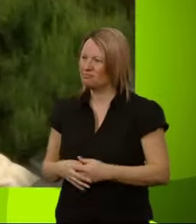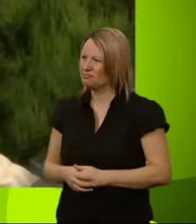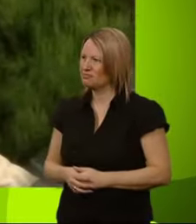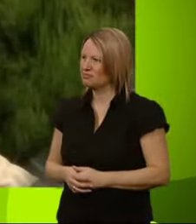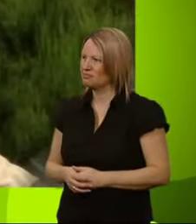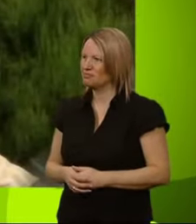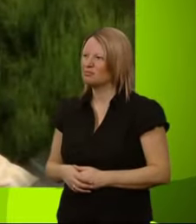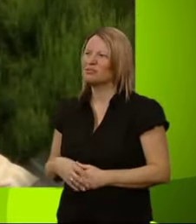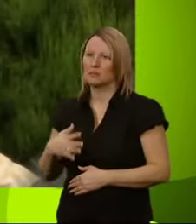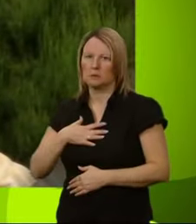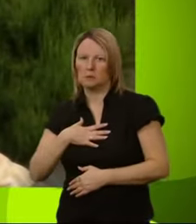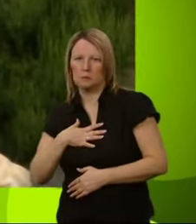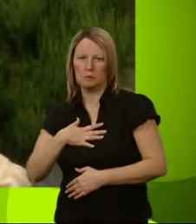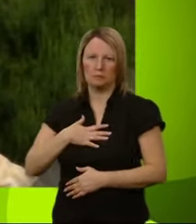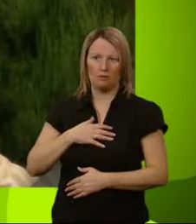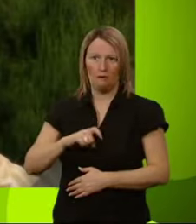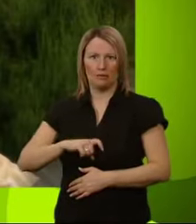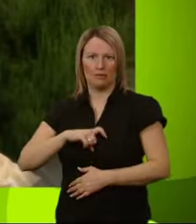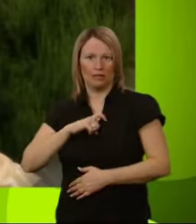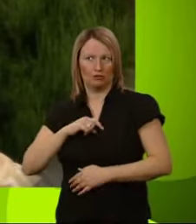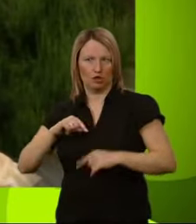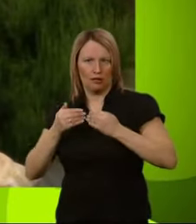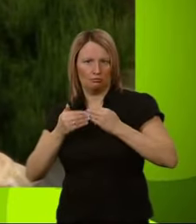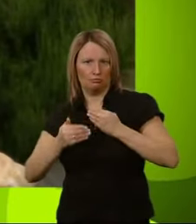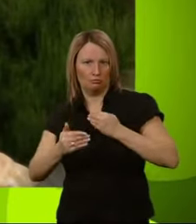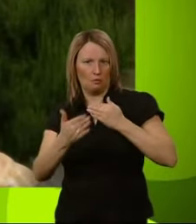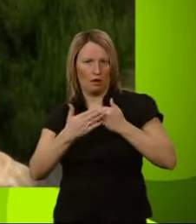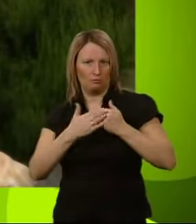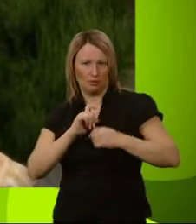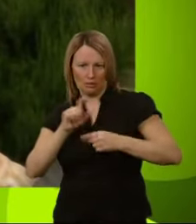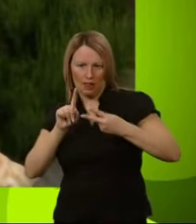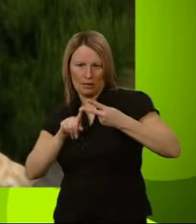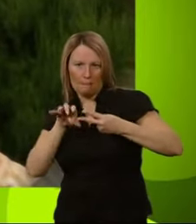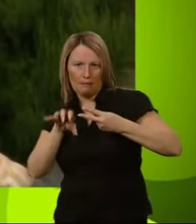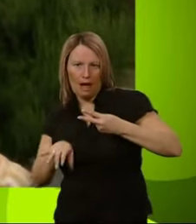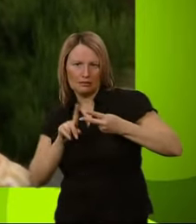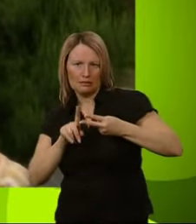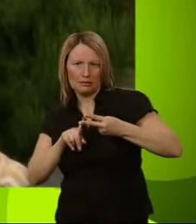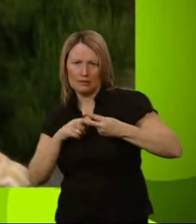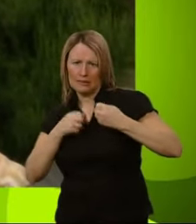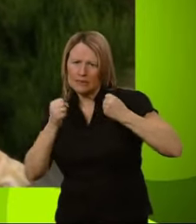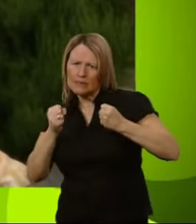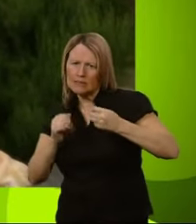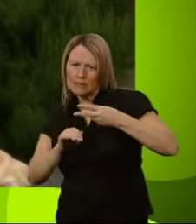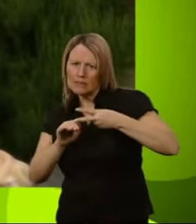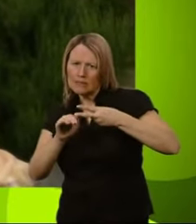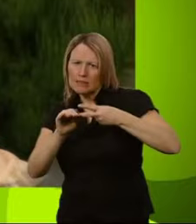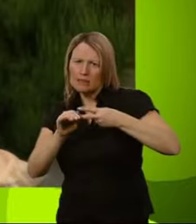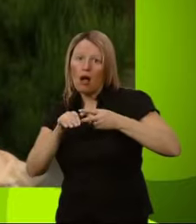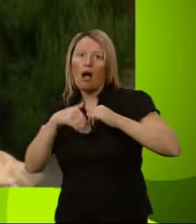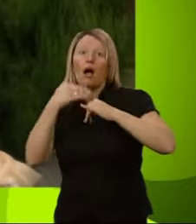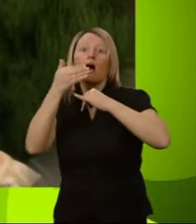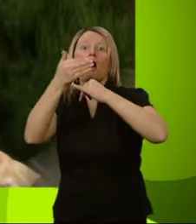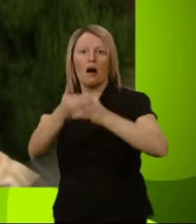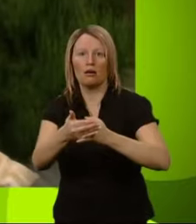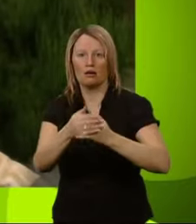I'm feeling slightly more confident about future challenges because I'm still in second place and all I've got to do is keep that up and I will be